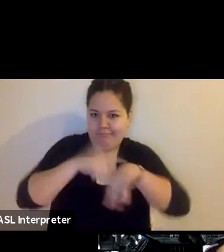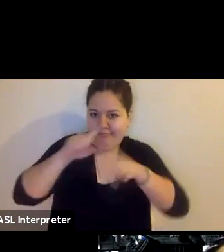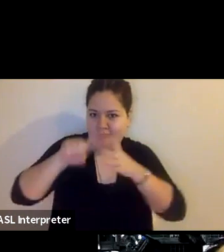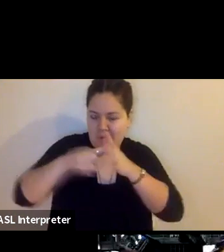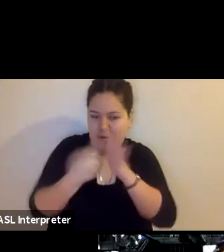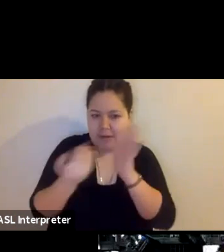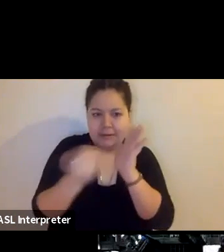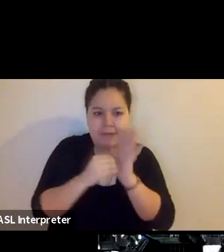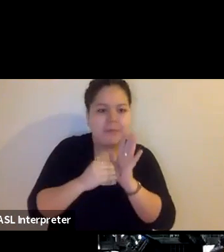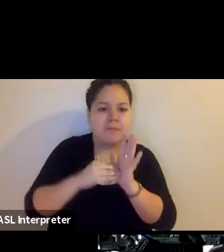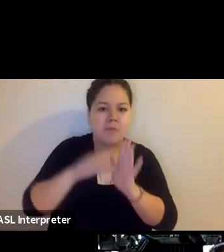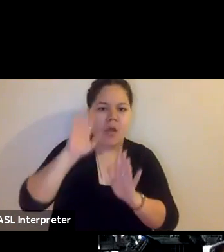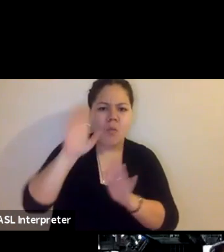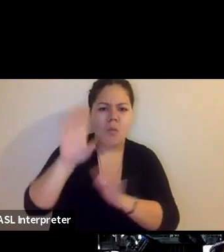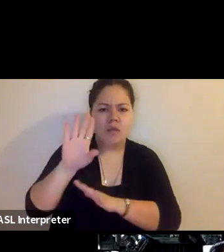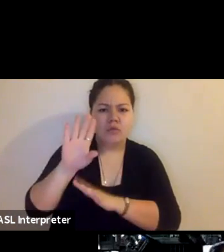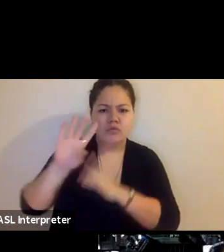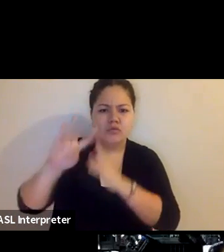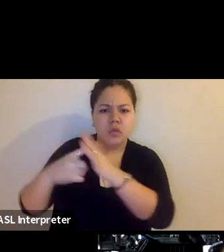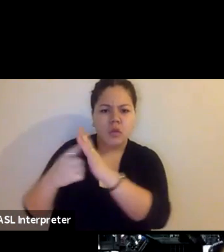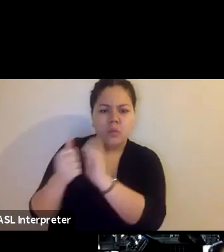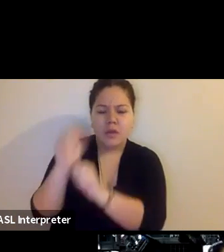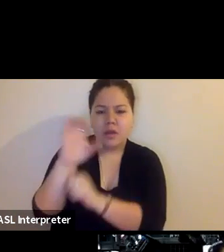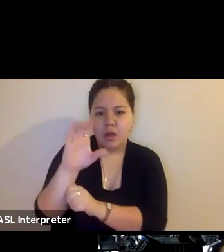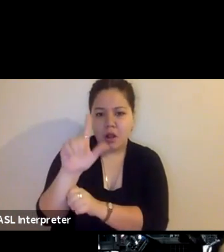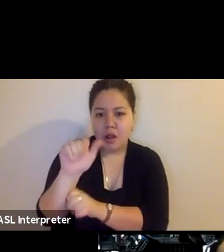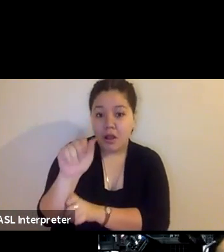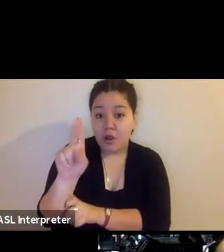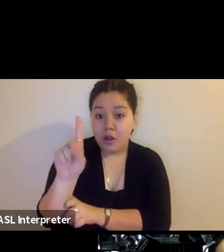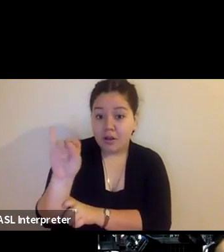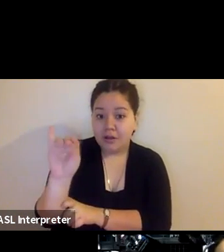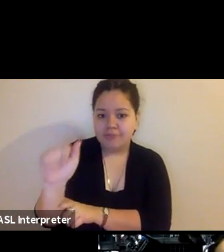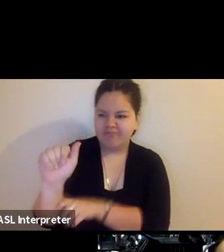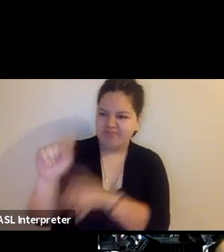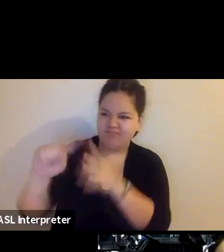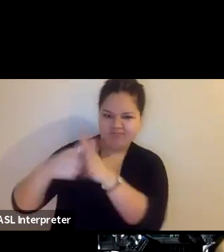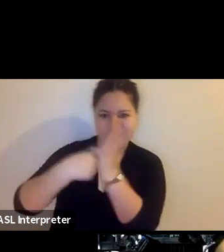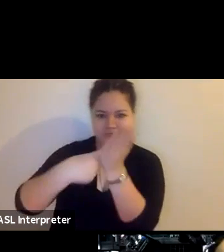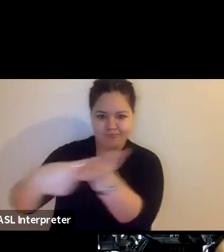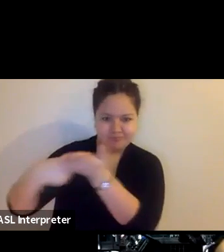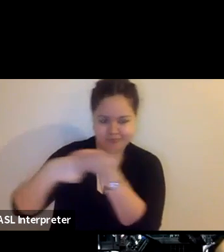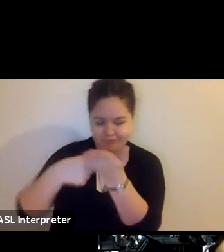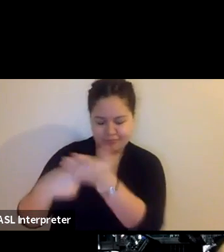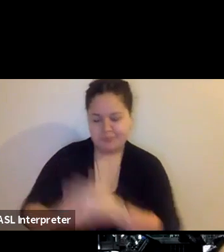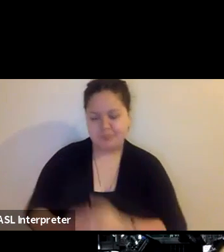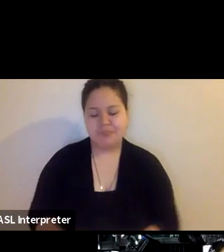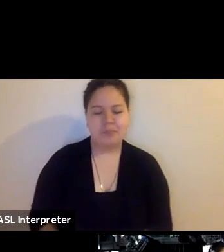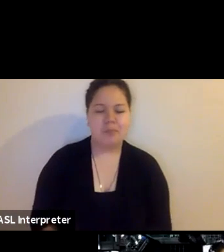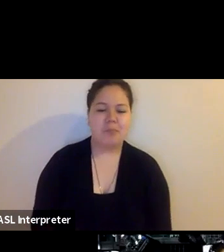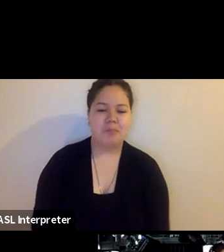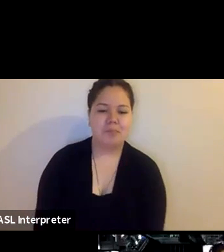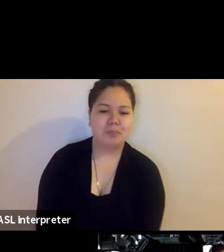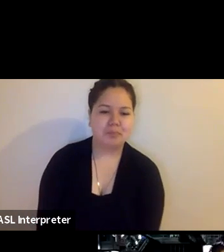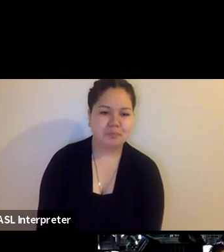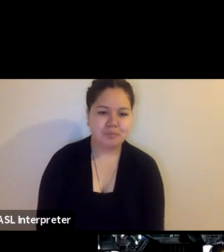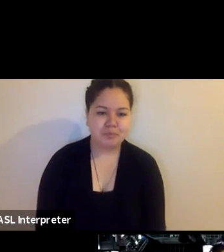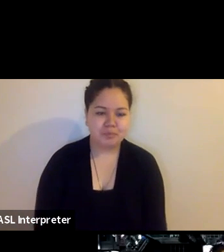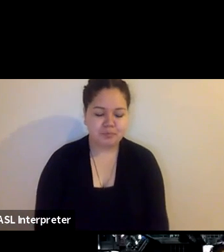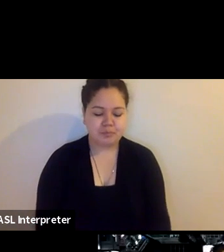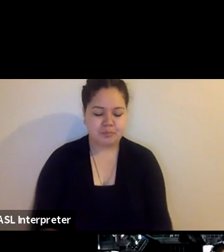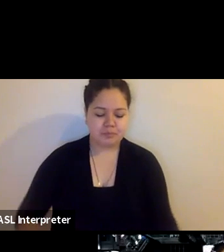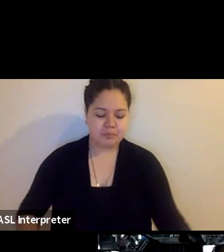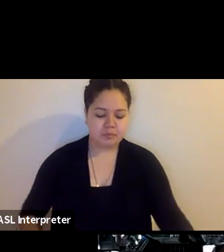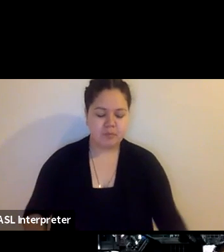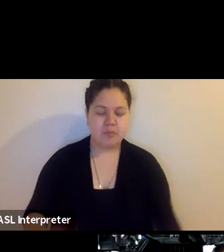over to Claudia as we jump into our discussion. So we have a few questions that we have written out that